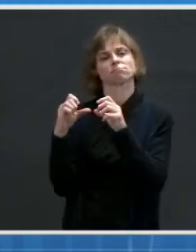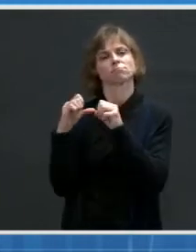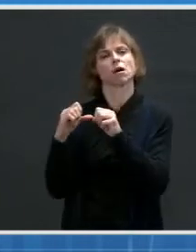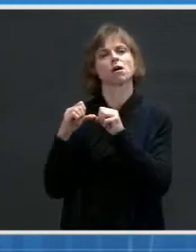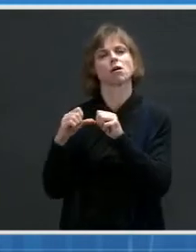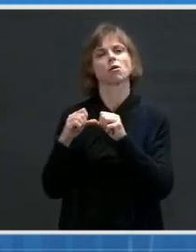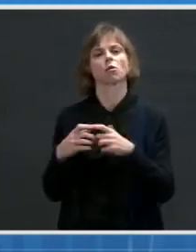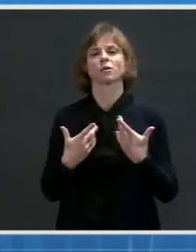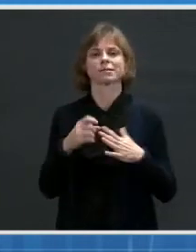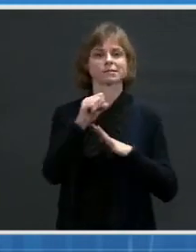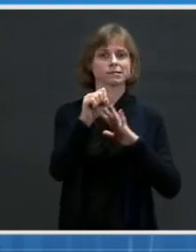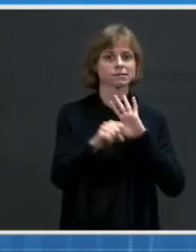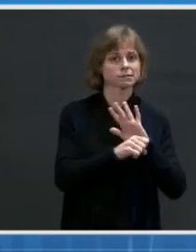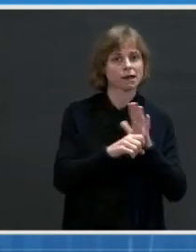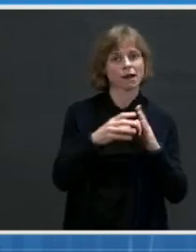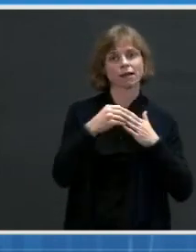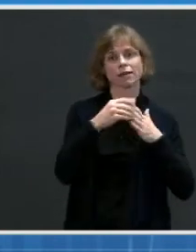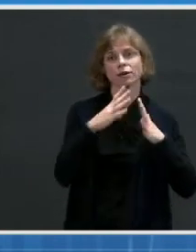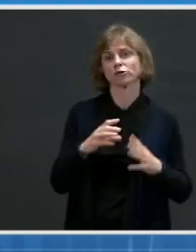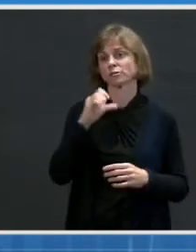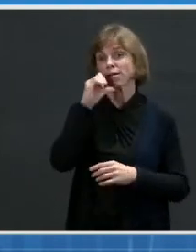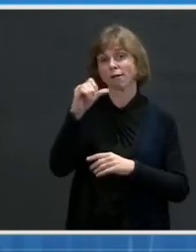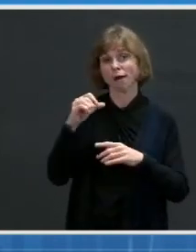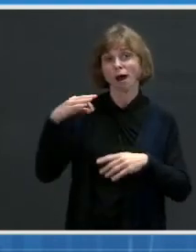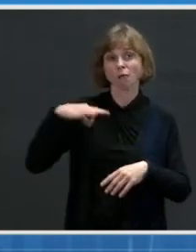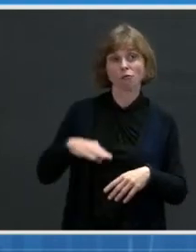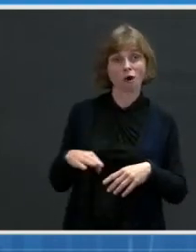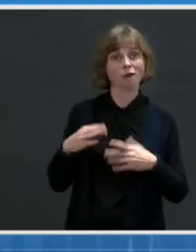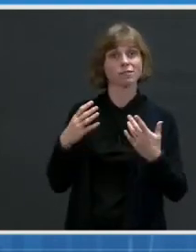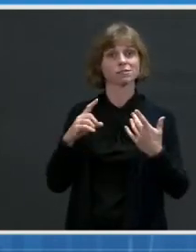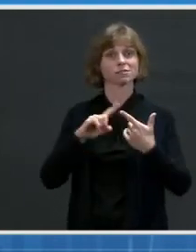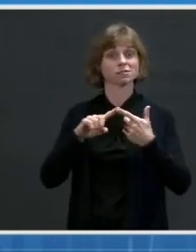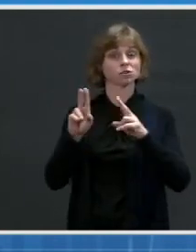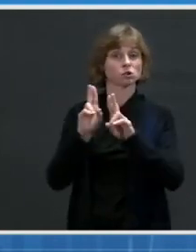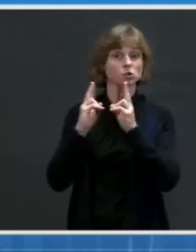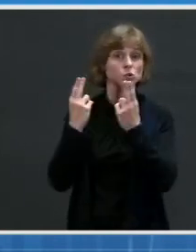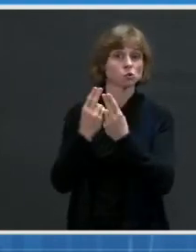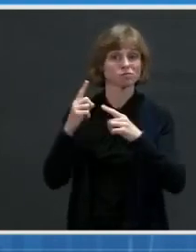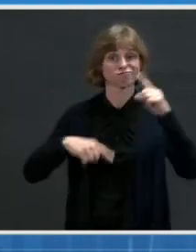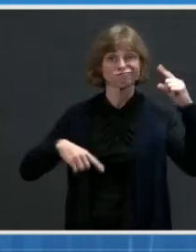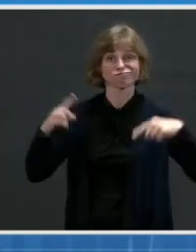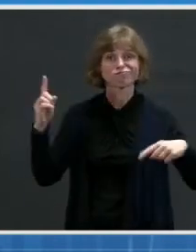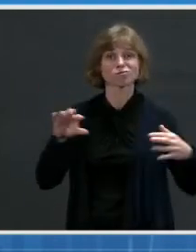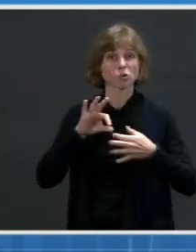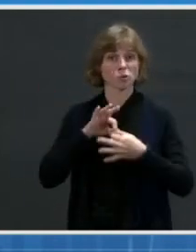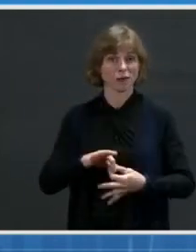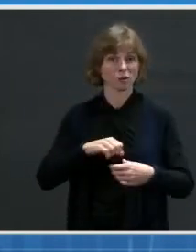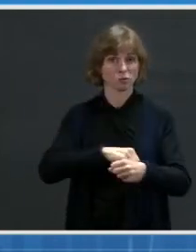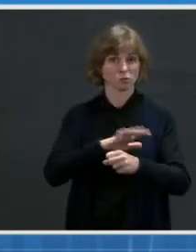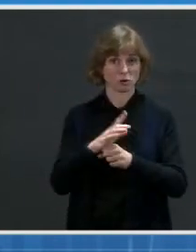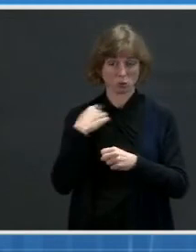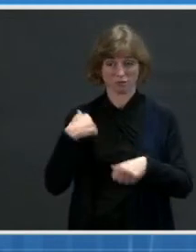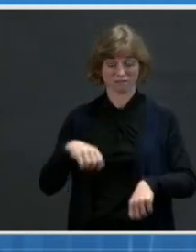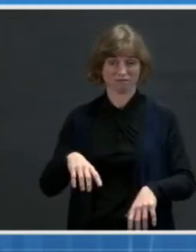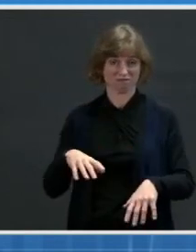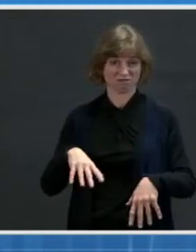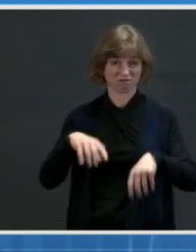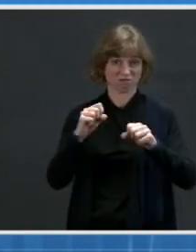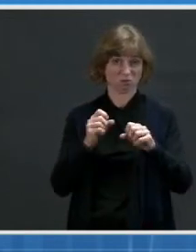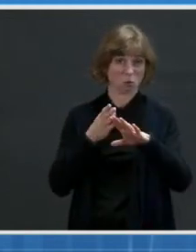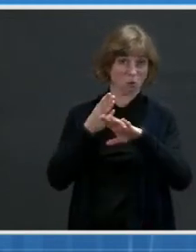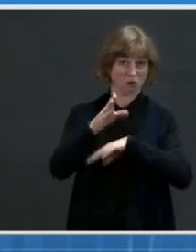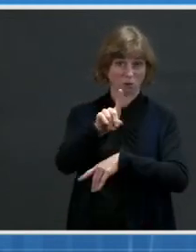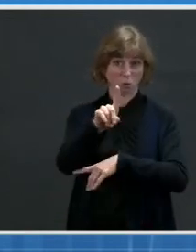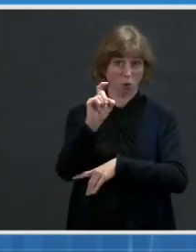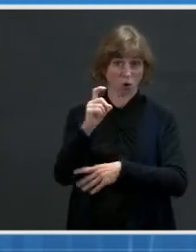nonprofits, businesses, and unions about the pandemic. We've held more than 100 one-on-one discussions with these groups